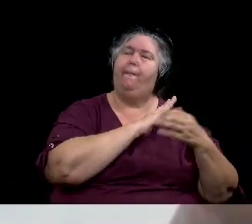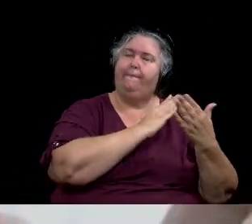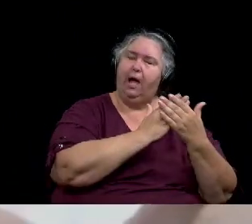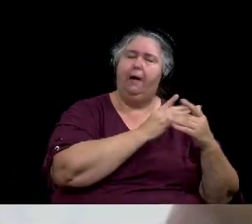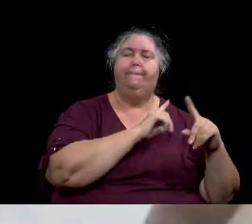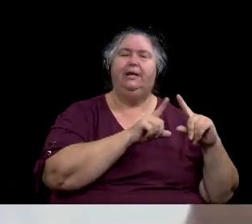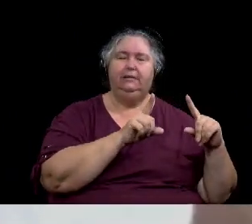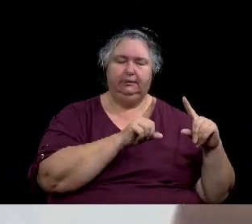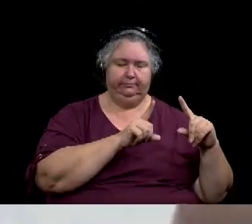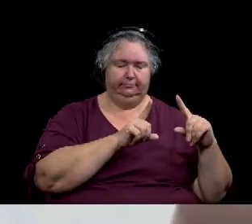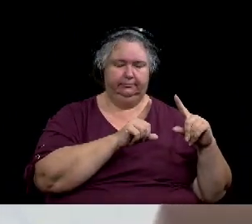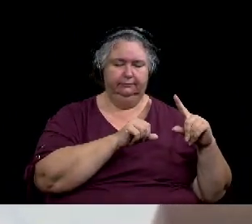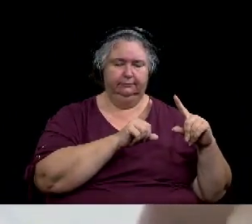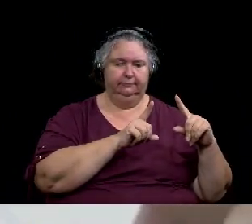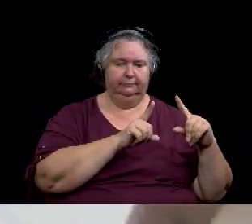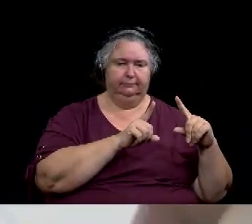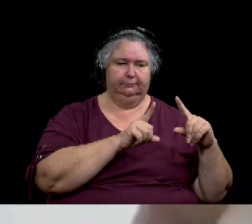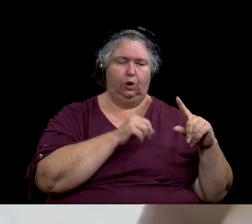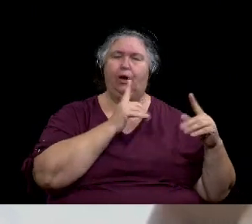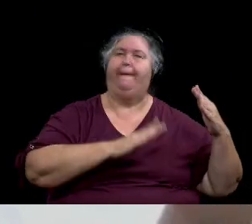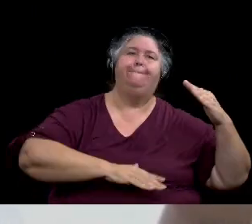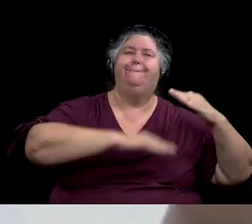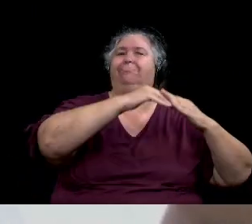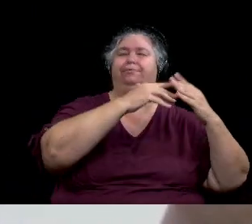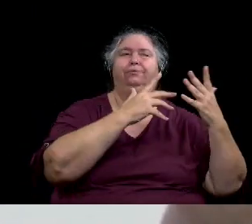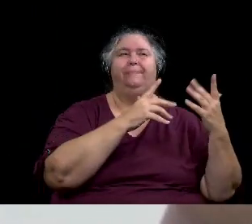it's that sort of